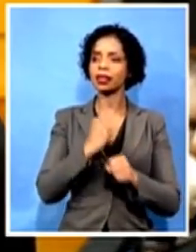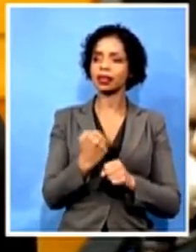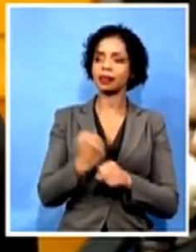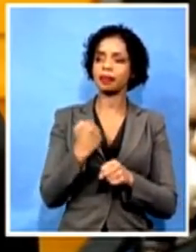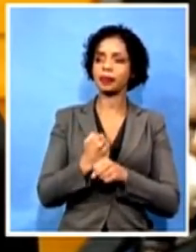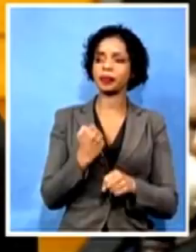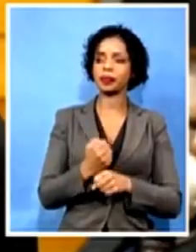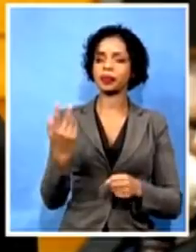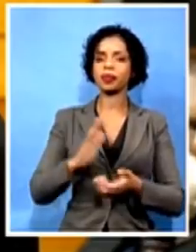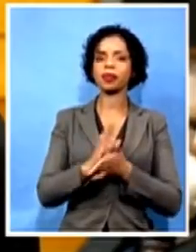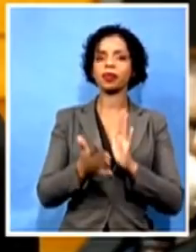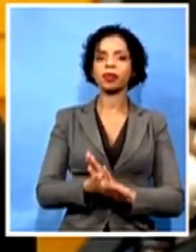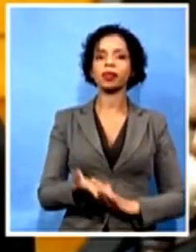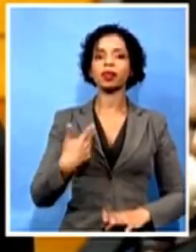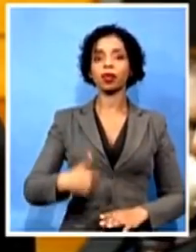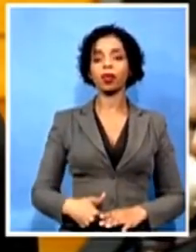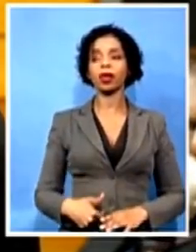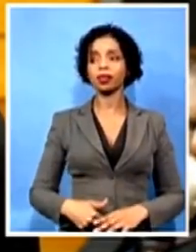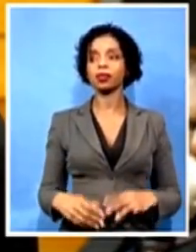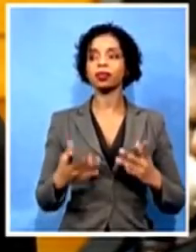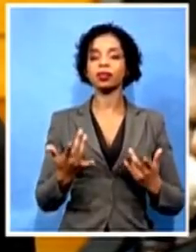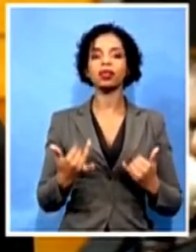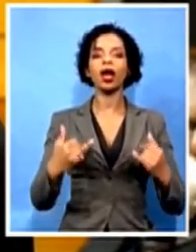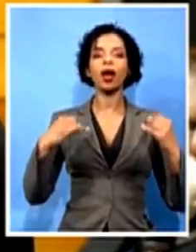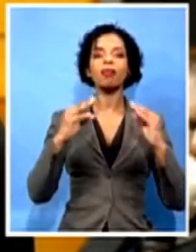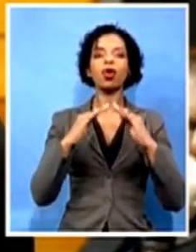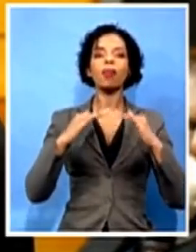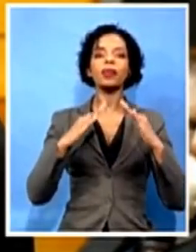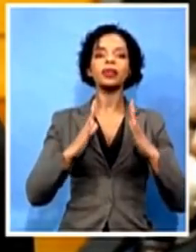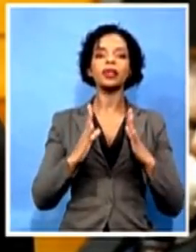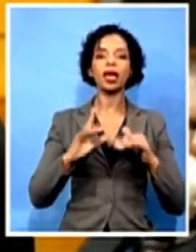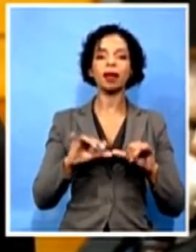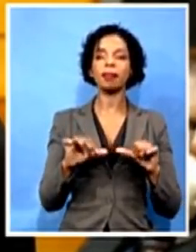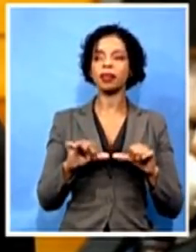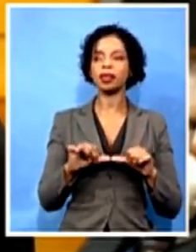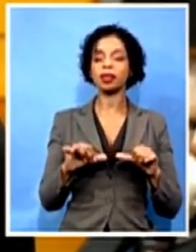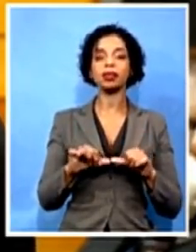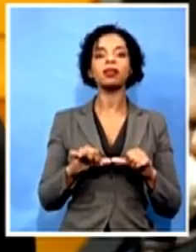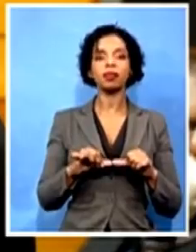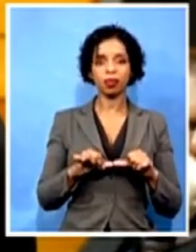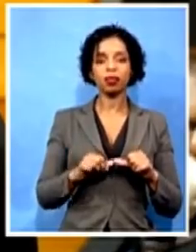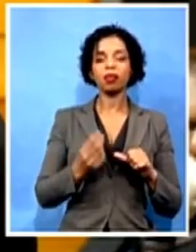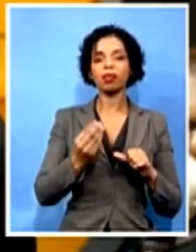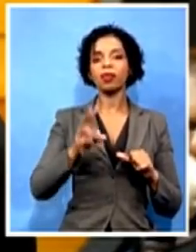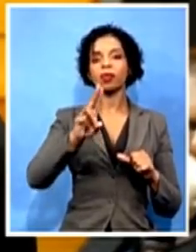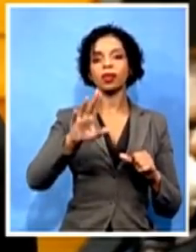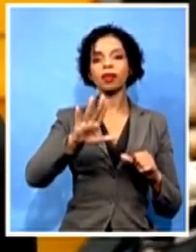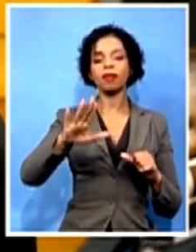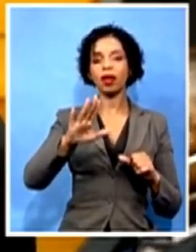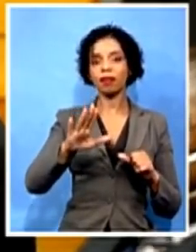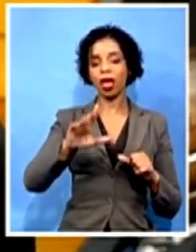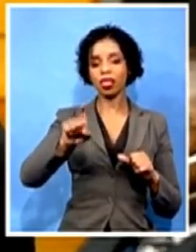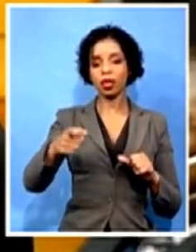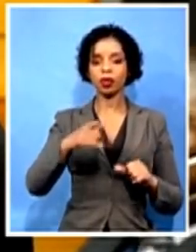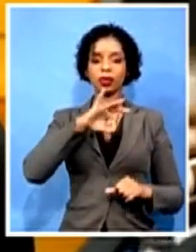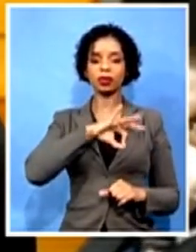Hampton's Property and Property Matcher, where I earn approximately 55,000 Rand gross per month. I do have funds to pay bail in a reasonable